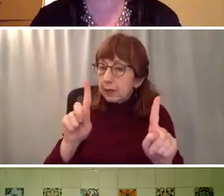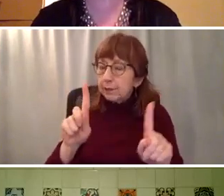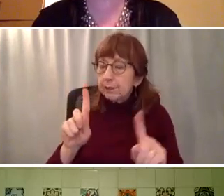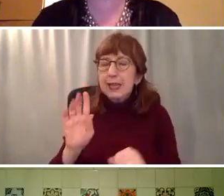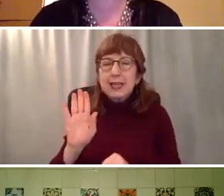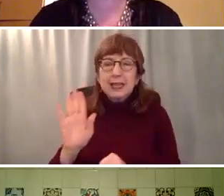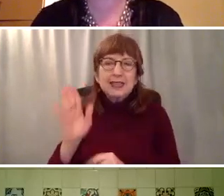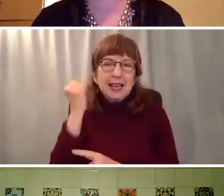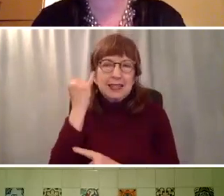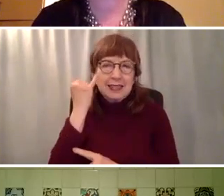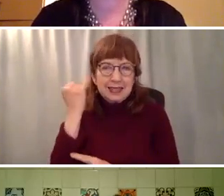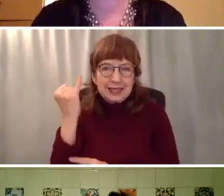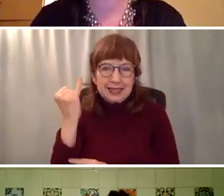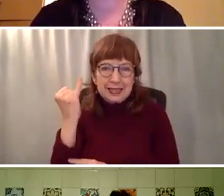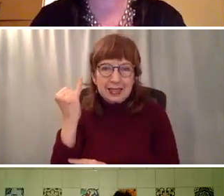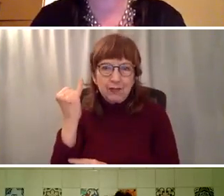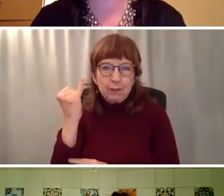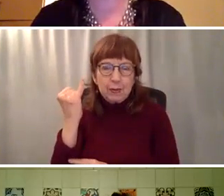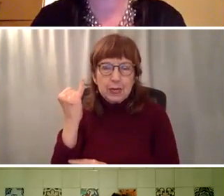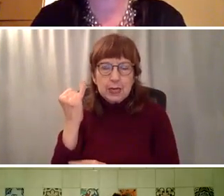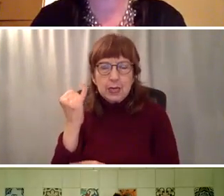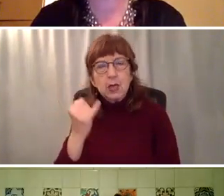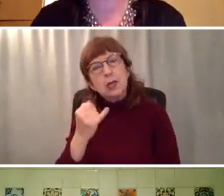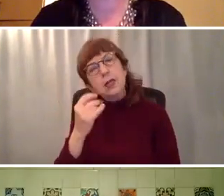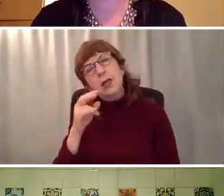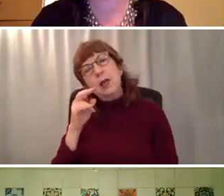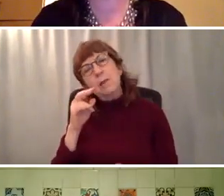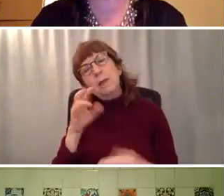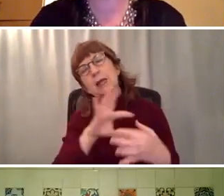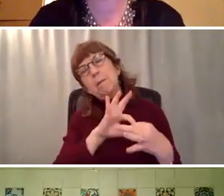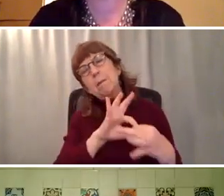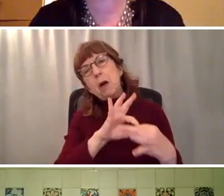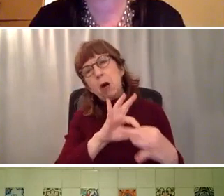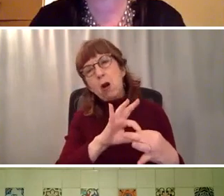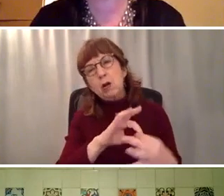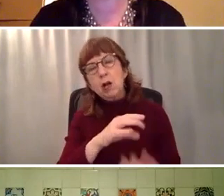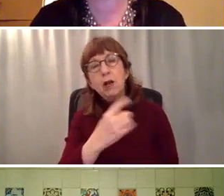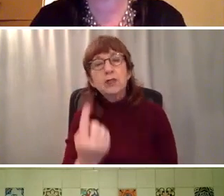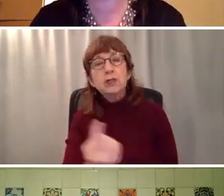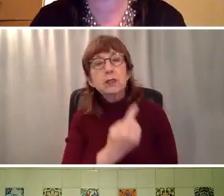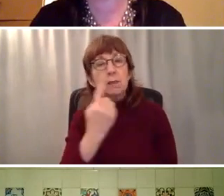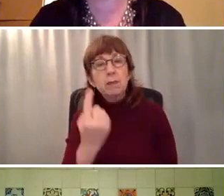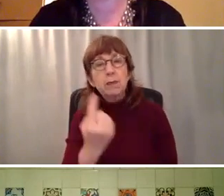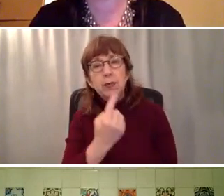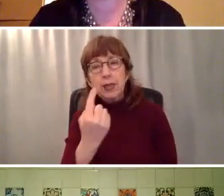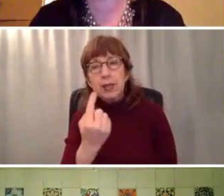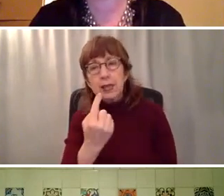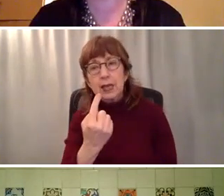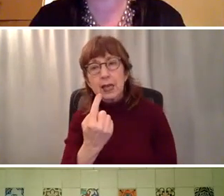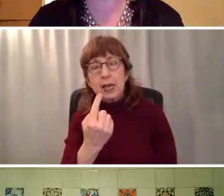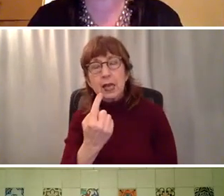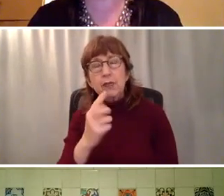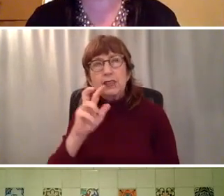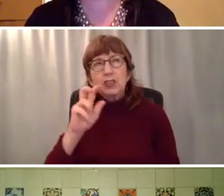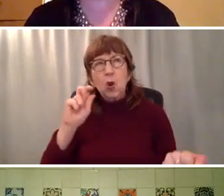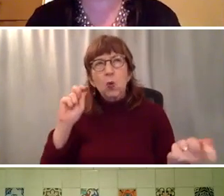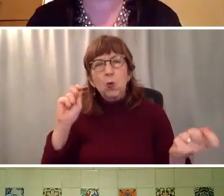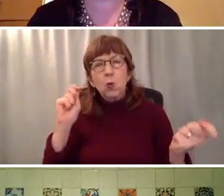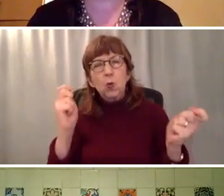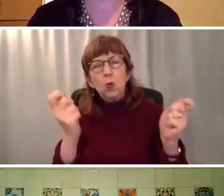of being witness to or being part of something that is so altering and